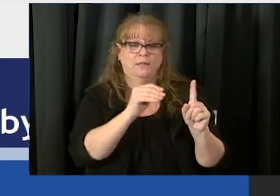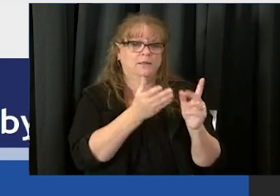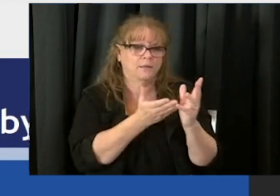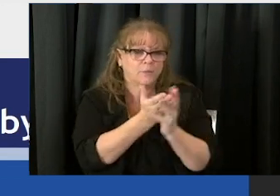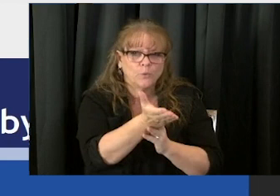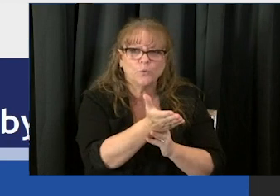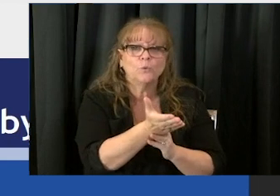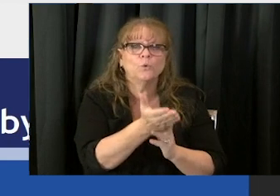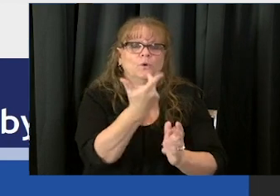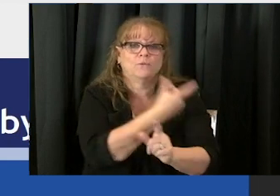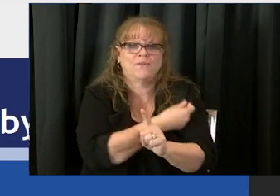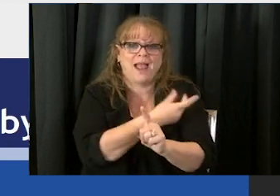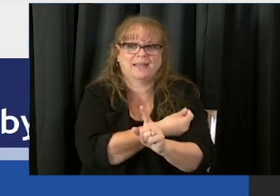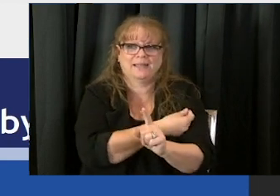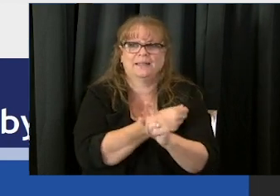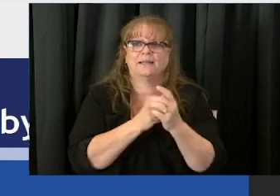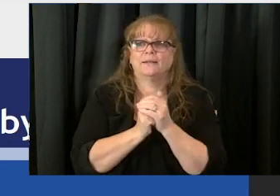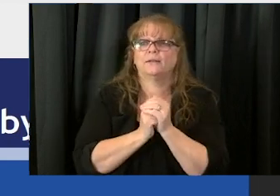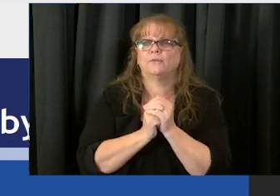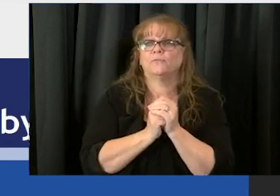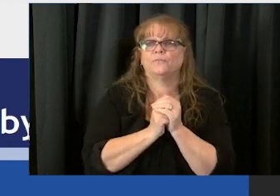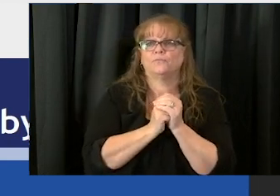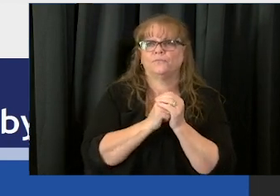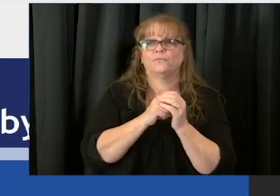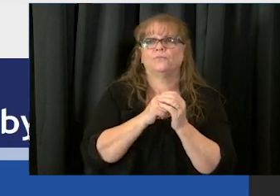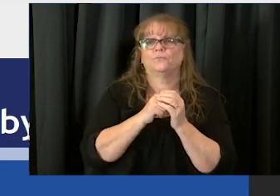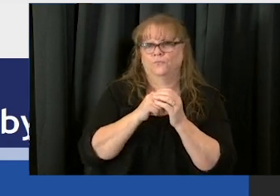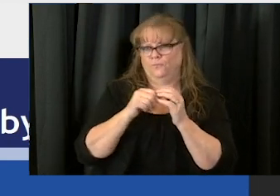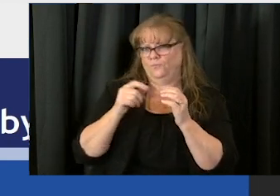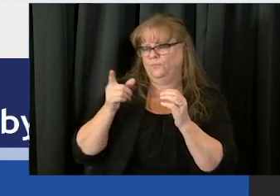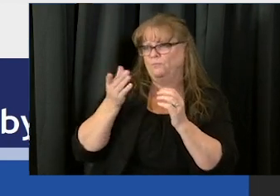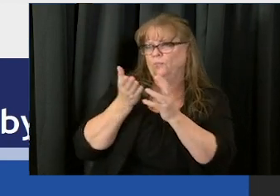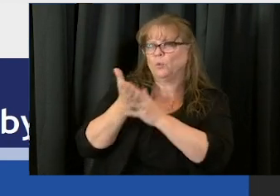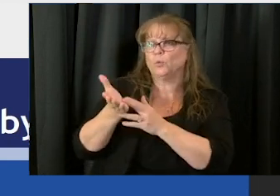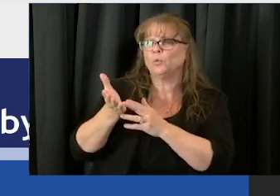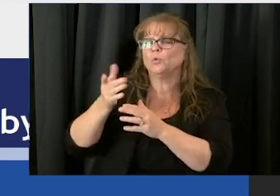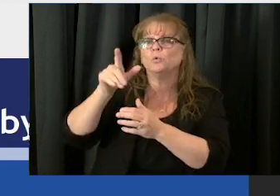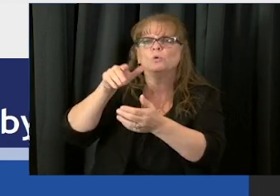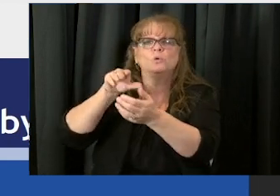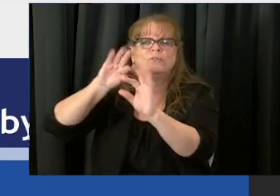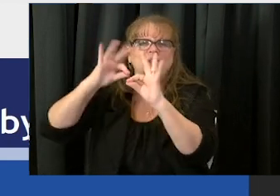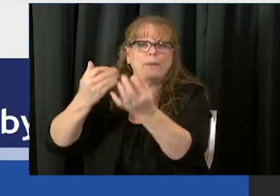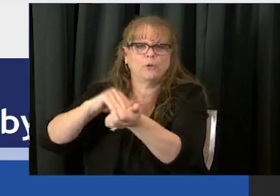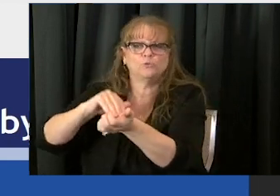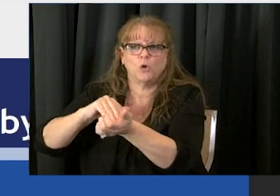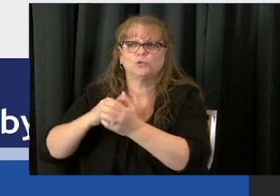about 50% will get it through a hospital system.